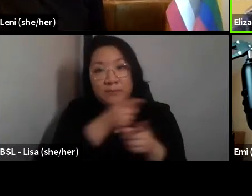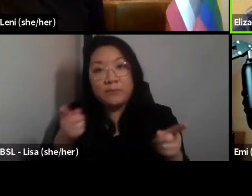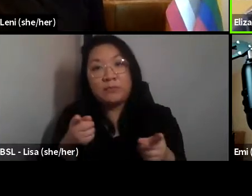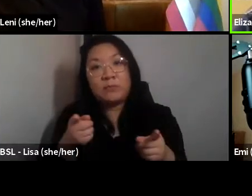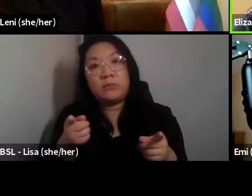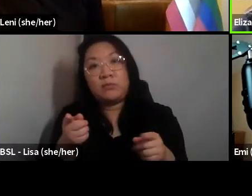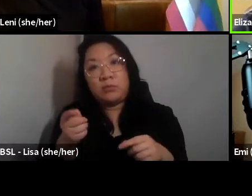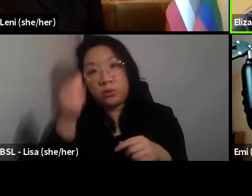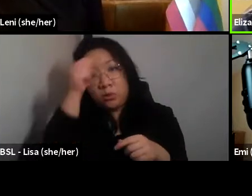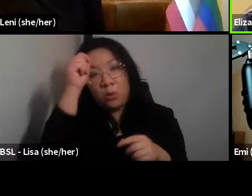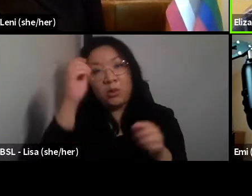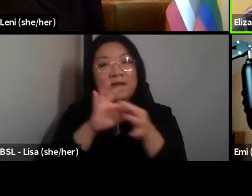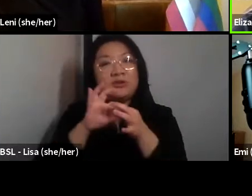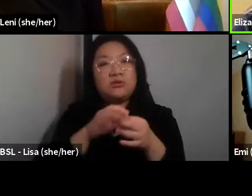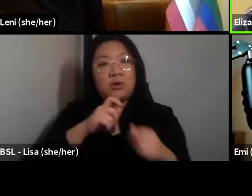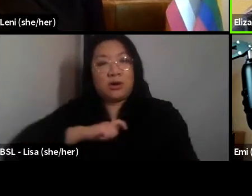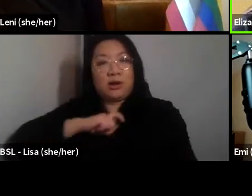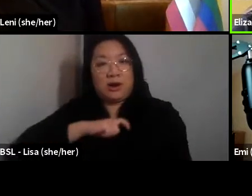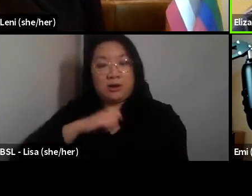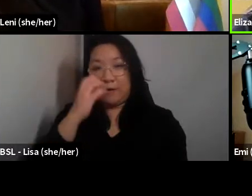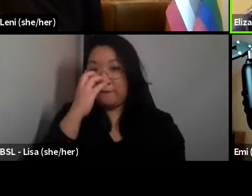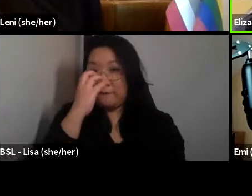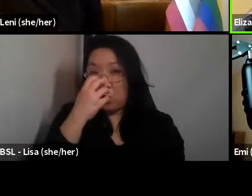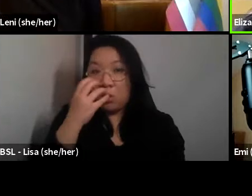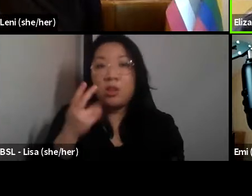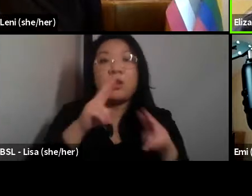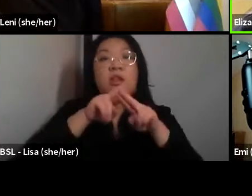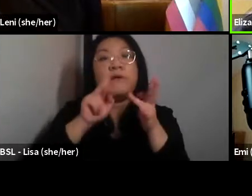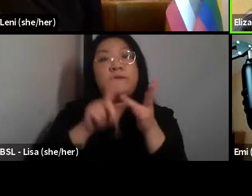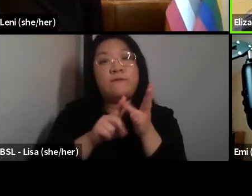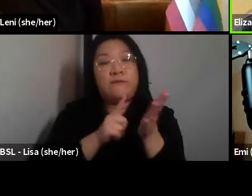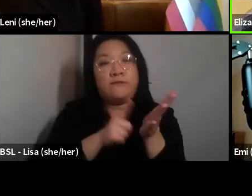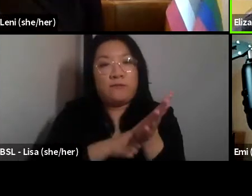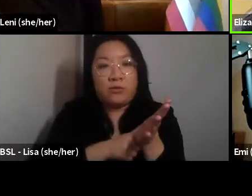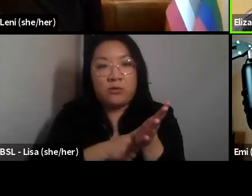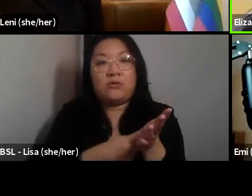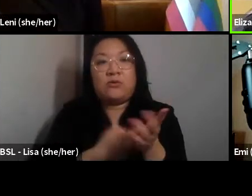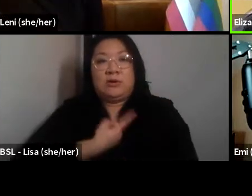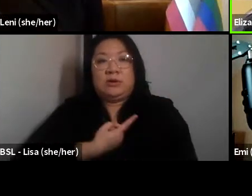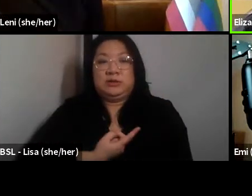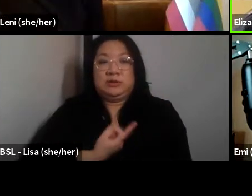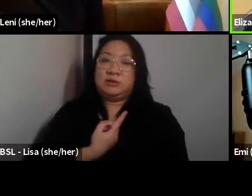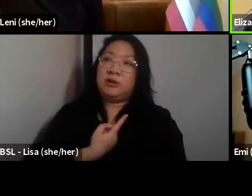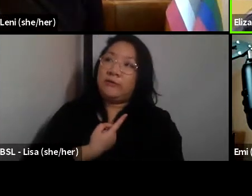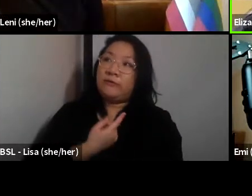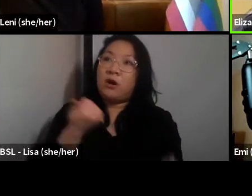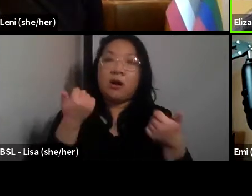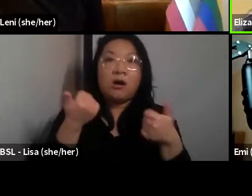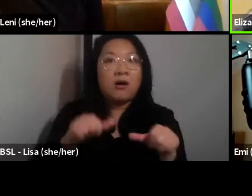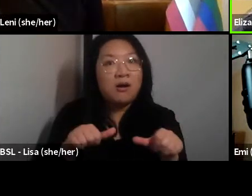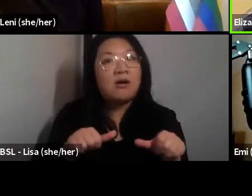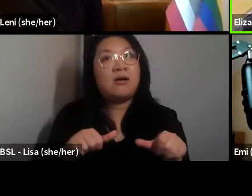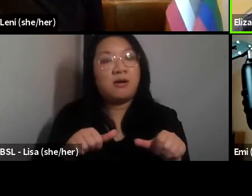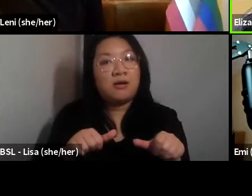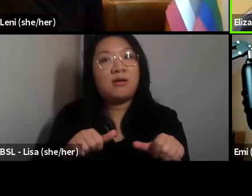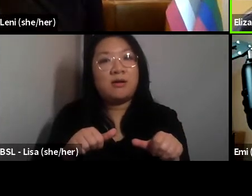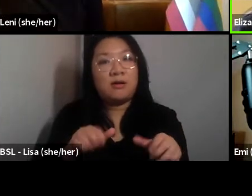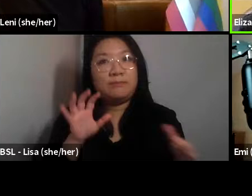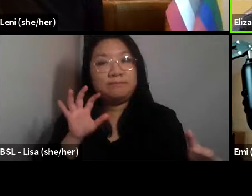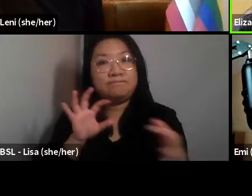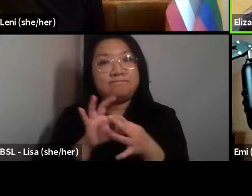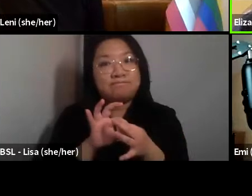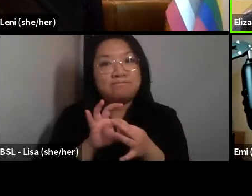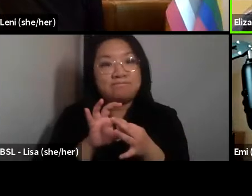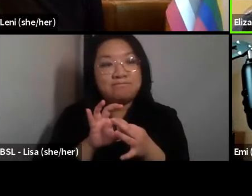reading the Fitz and the Fool trilogy that actually sparked me to finally identify it was that character, even